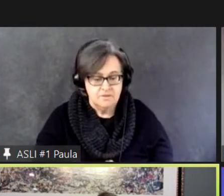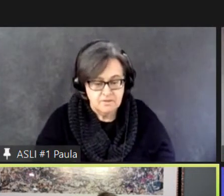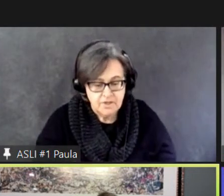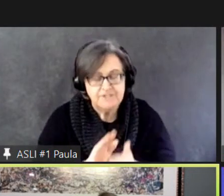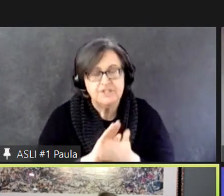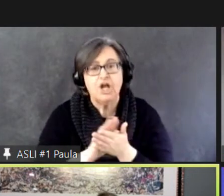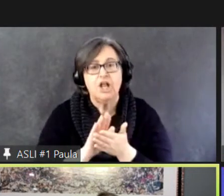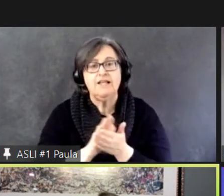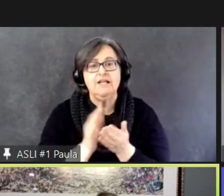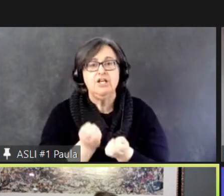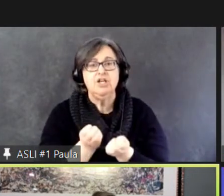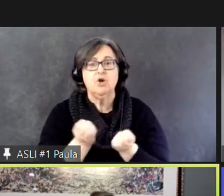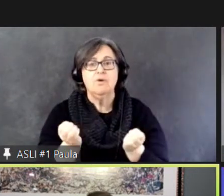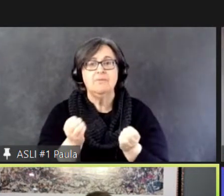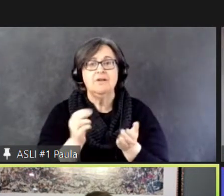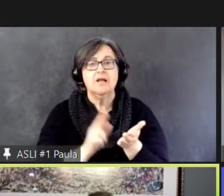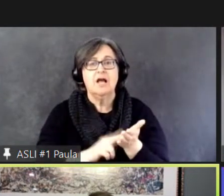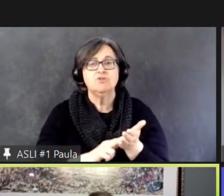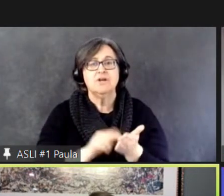contract.